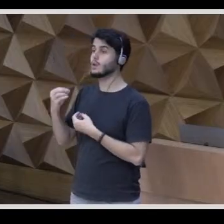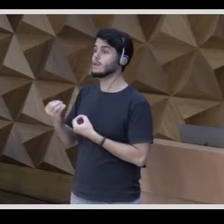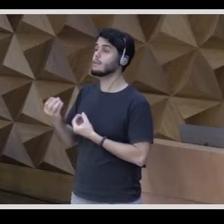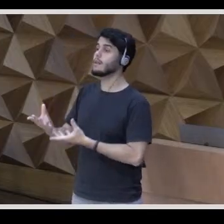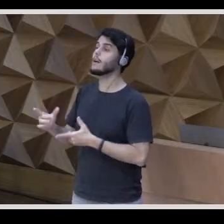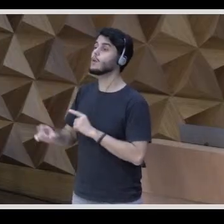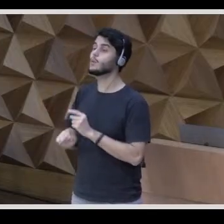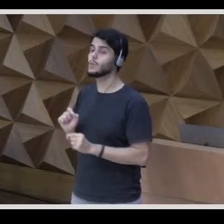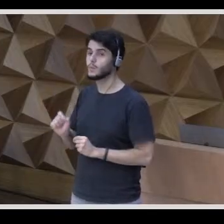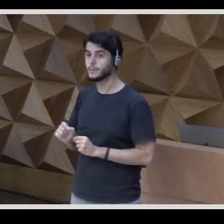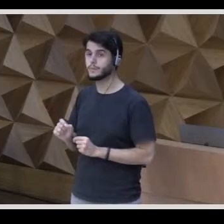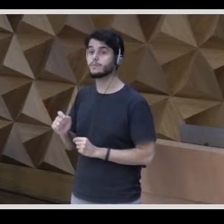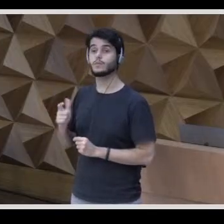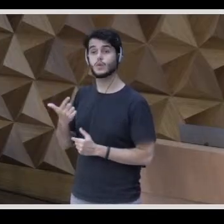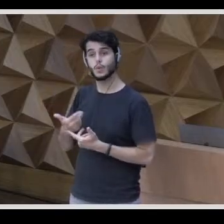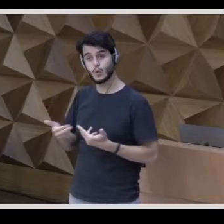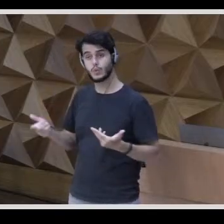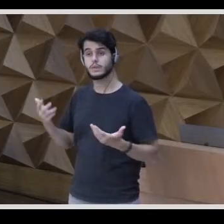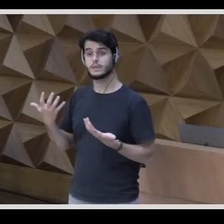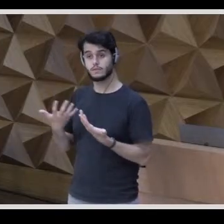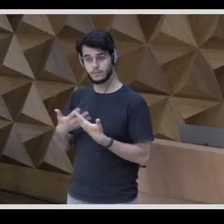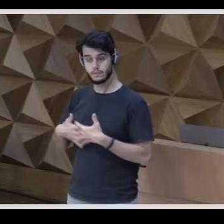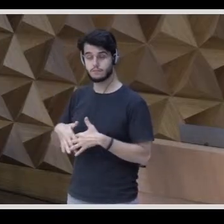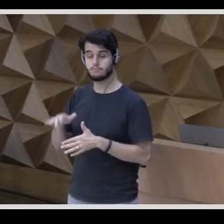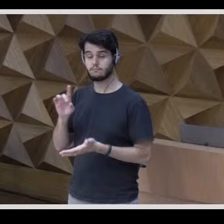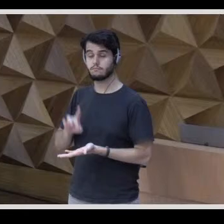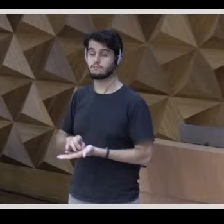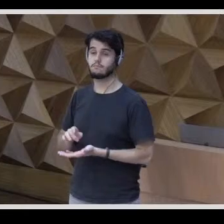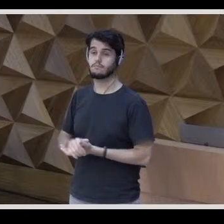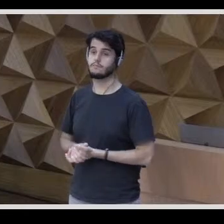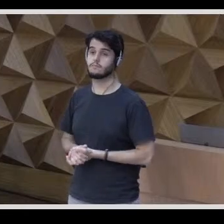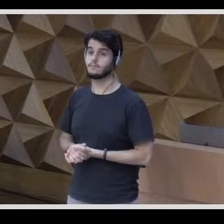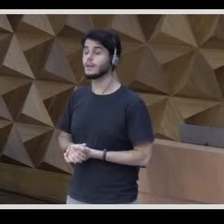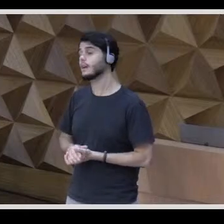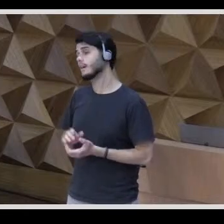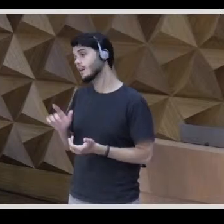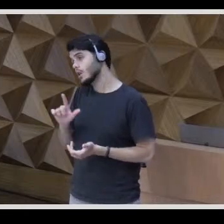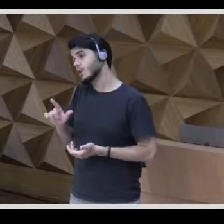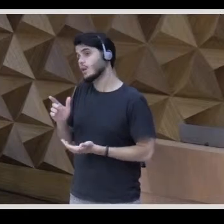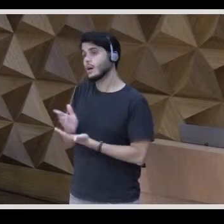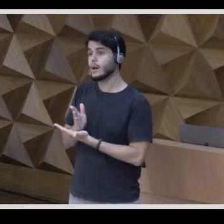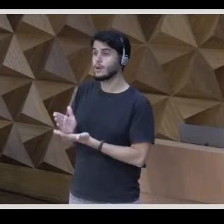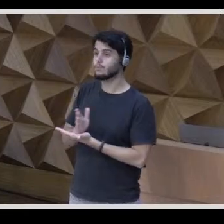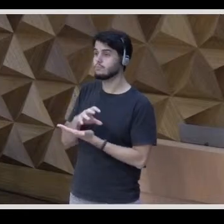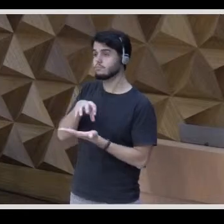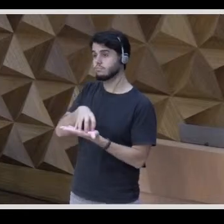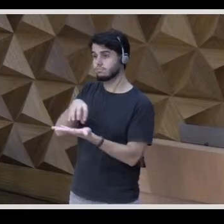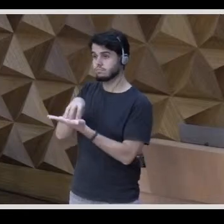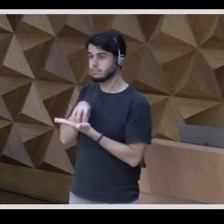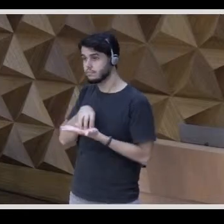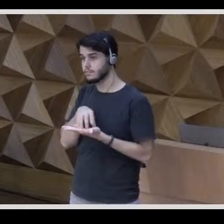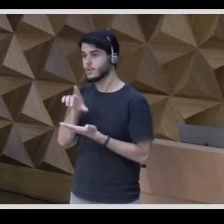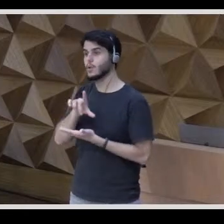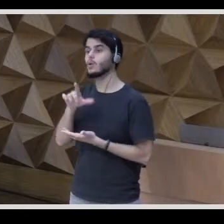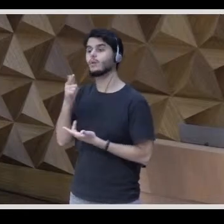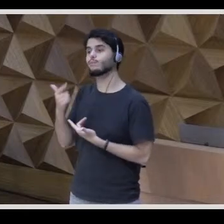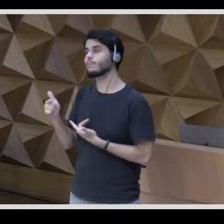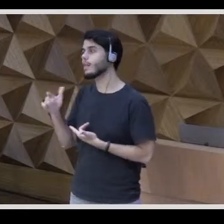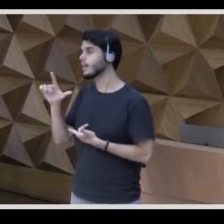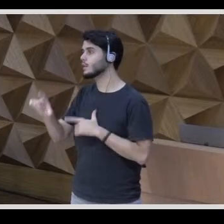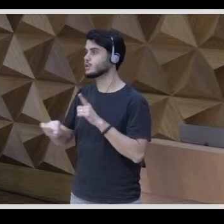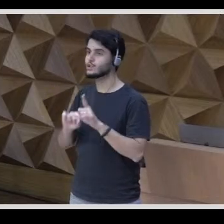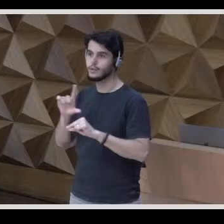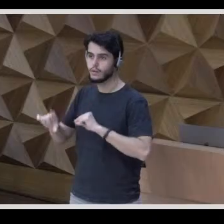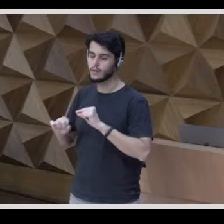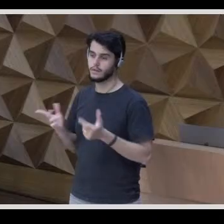them. And that, you know, but of course in some sectors you don't necessarily have that choice. You know, we often sort of